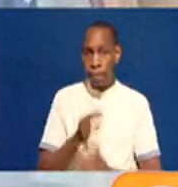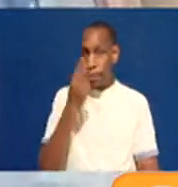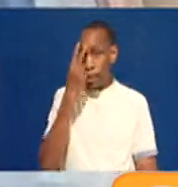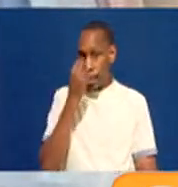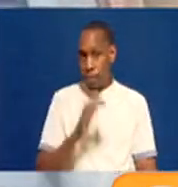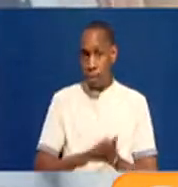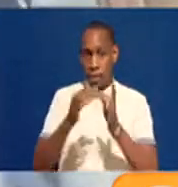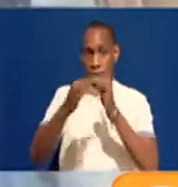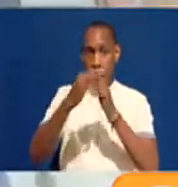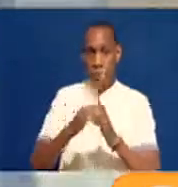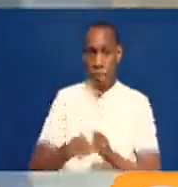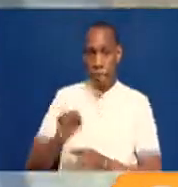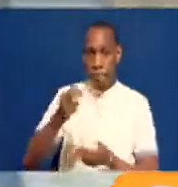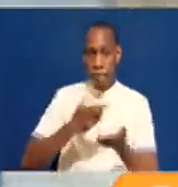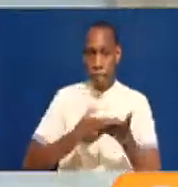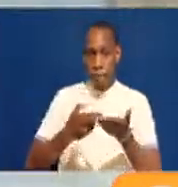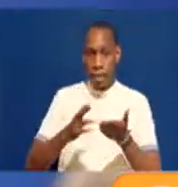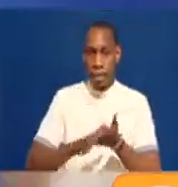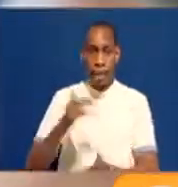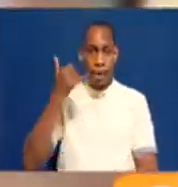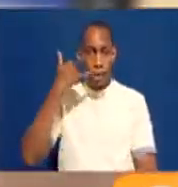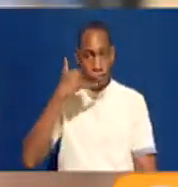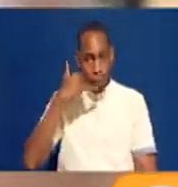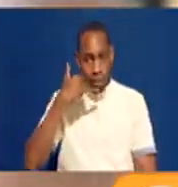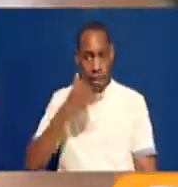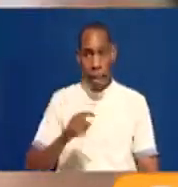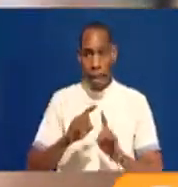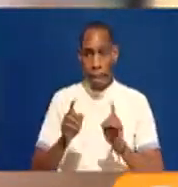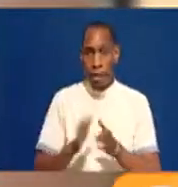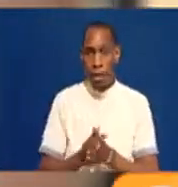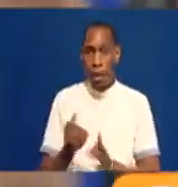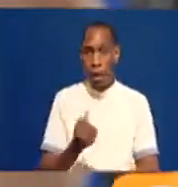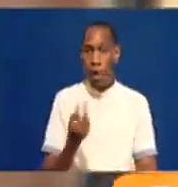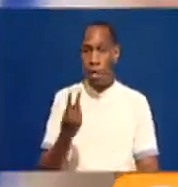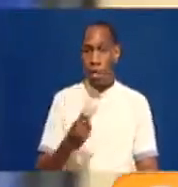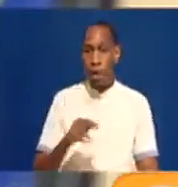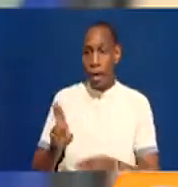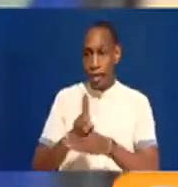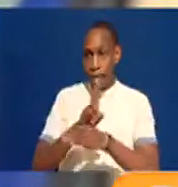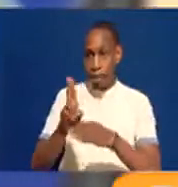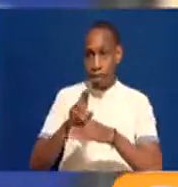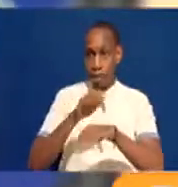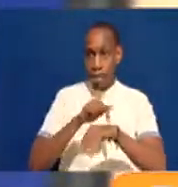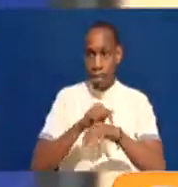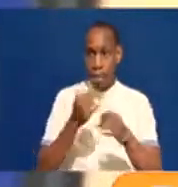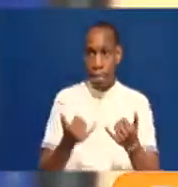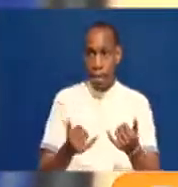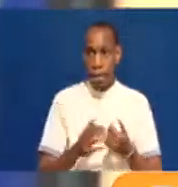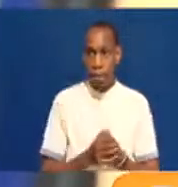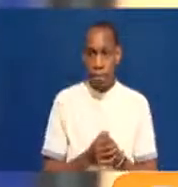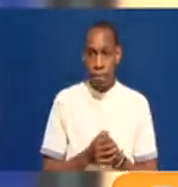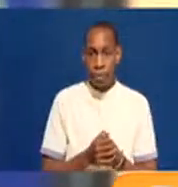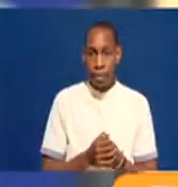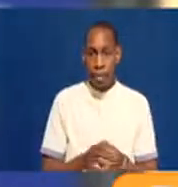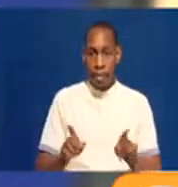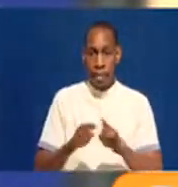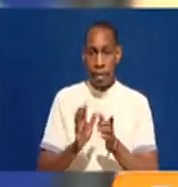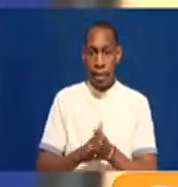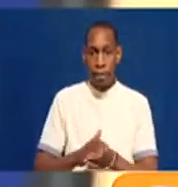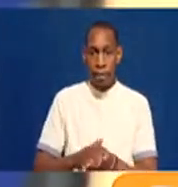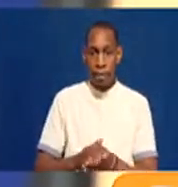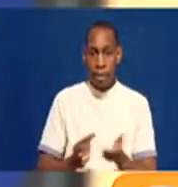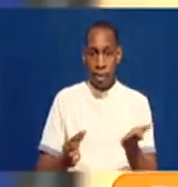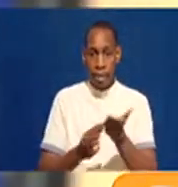has a total of 5 registered telephone numbers, but only 2 are operational at the moment. The signal of the 2